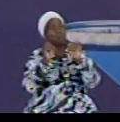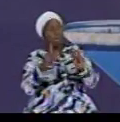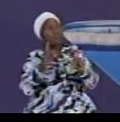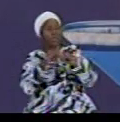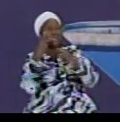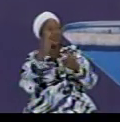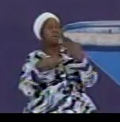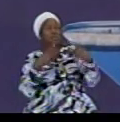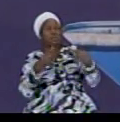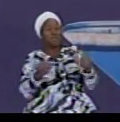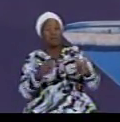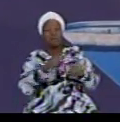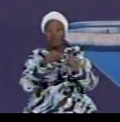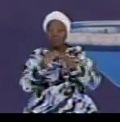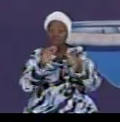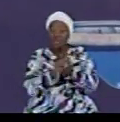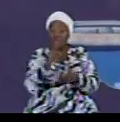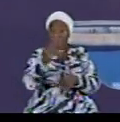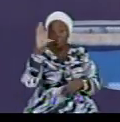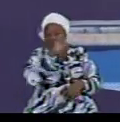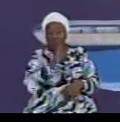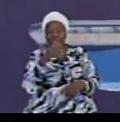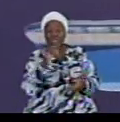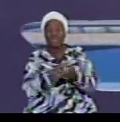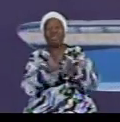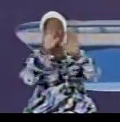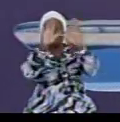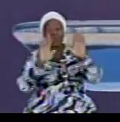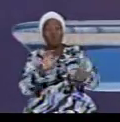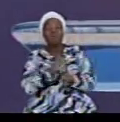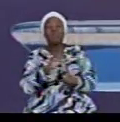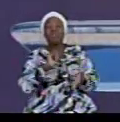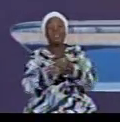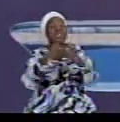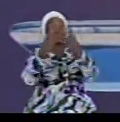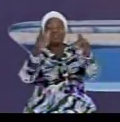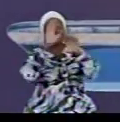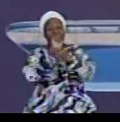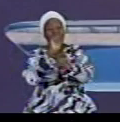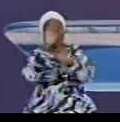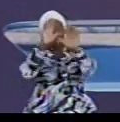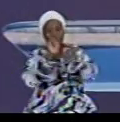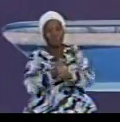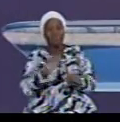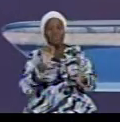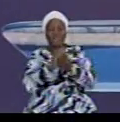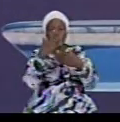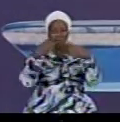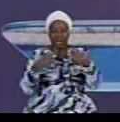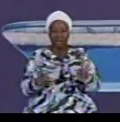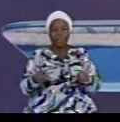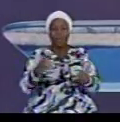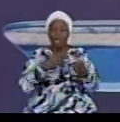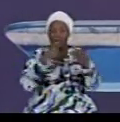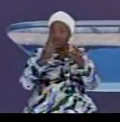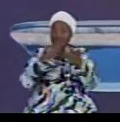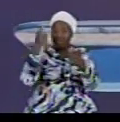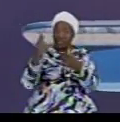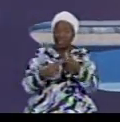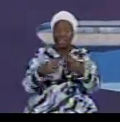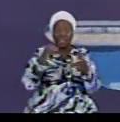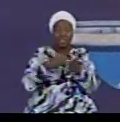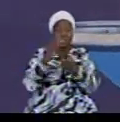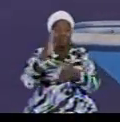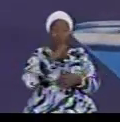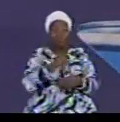you do that, you are going to miss a miracle, a great miracle that will happen, and then it will